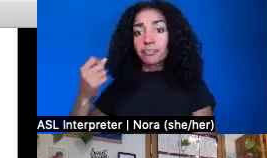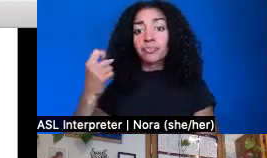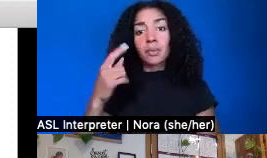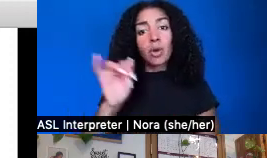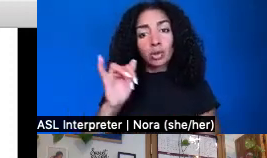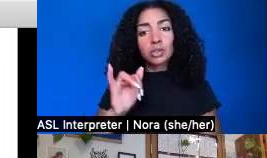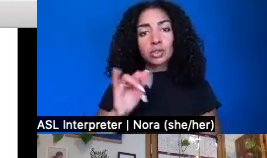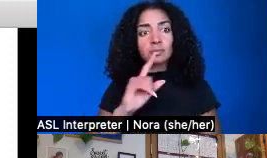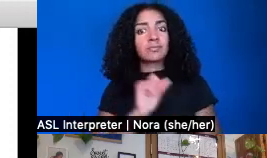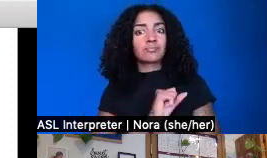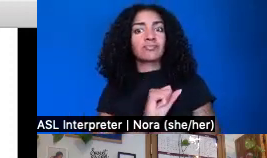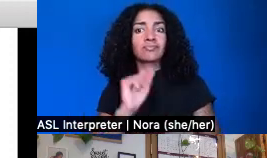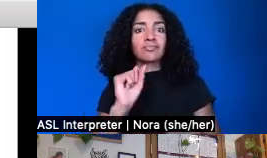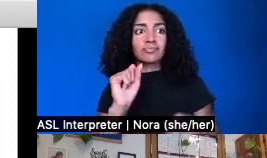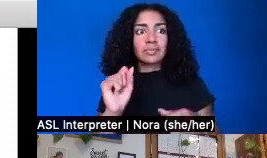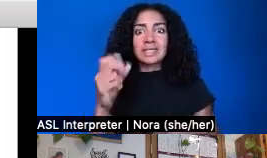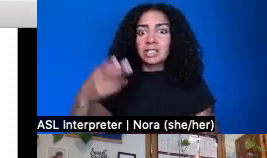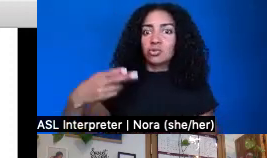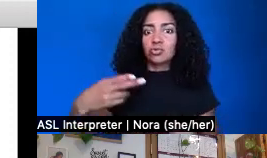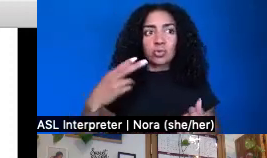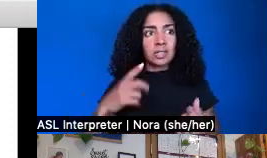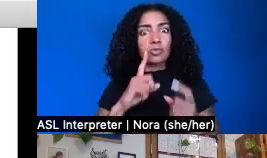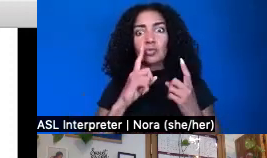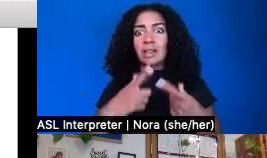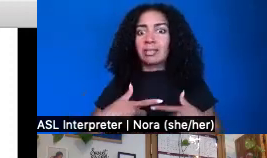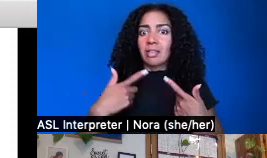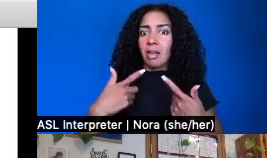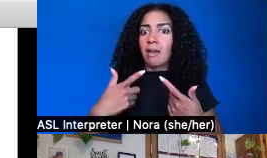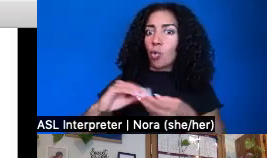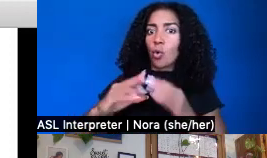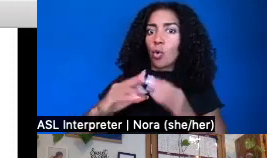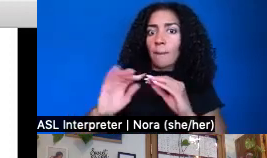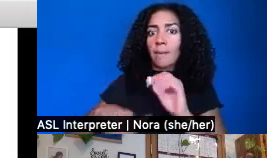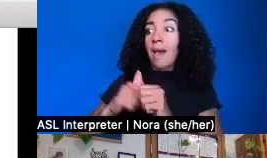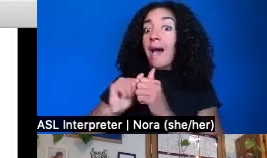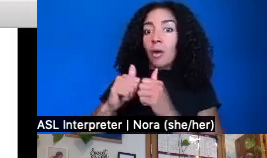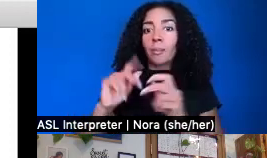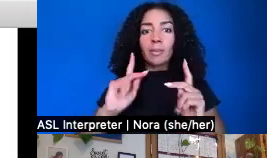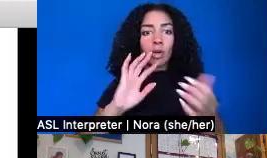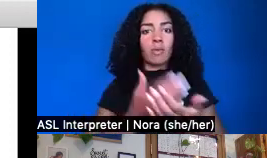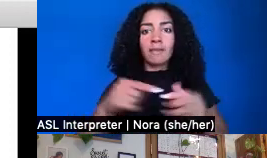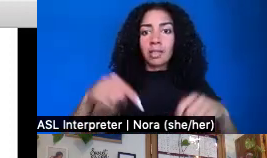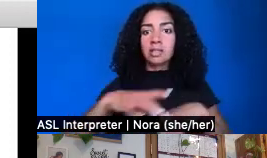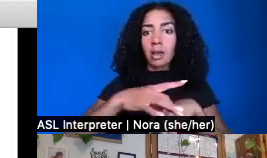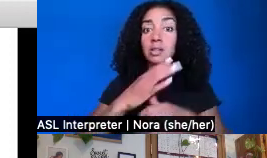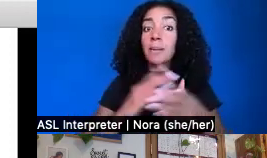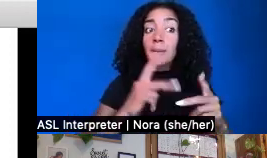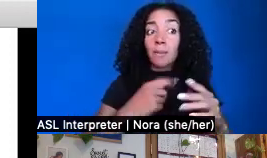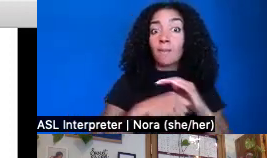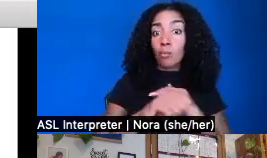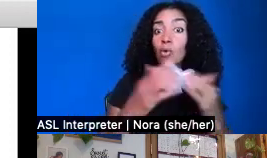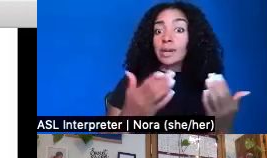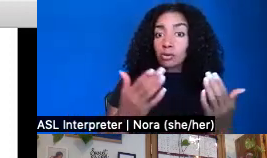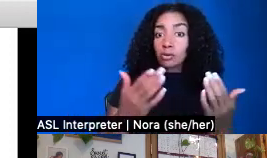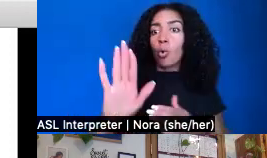landed on this continent. Some were born here, some their ancestors have been here since time immemorial. Some were